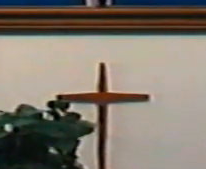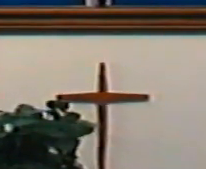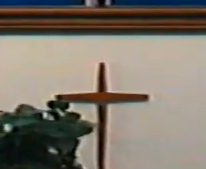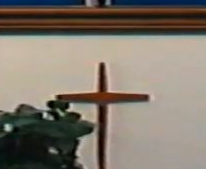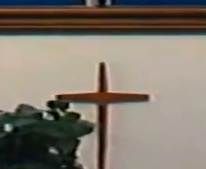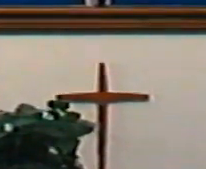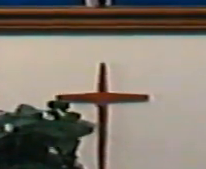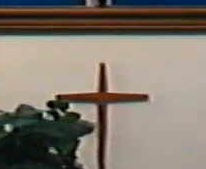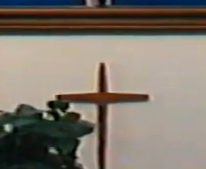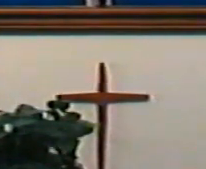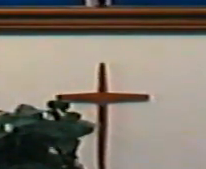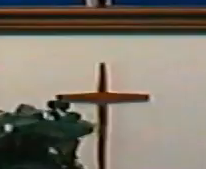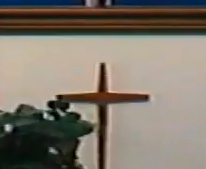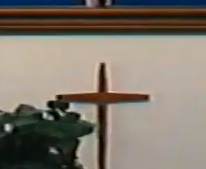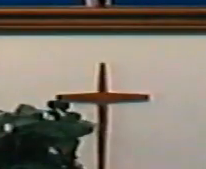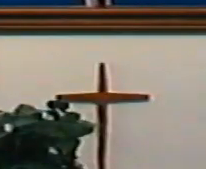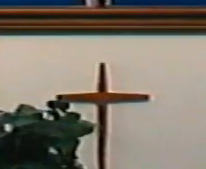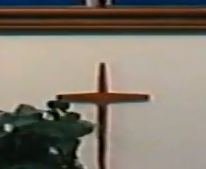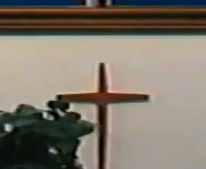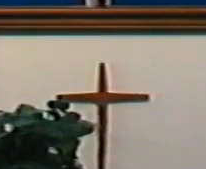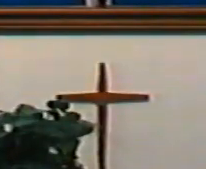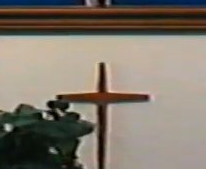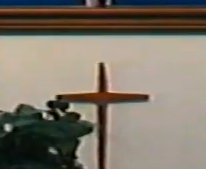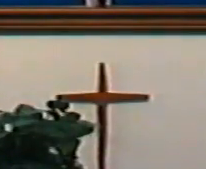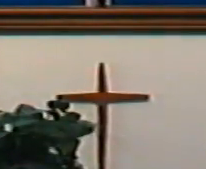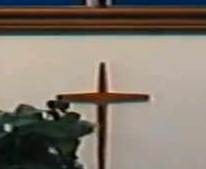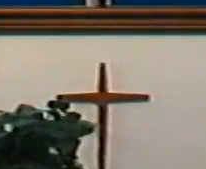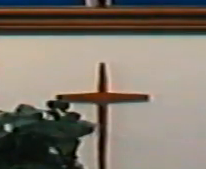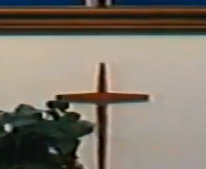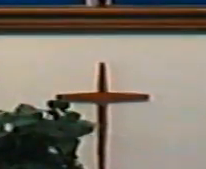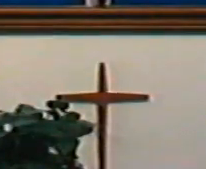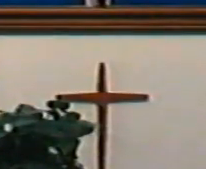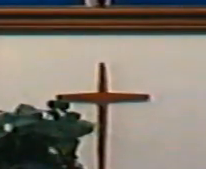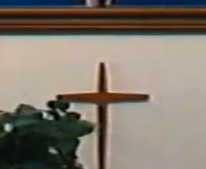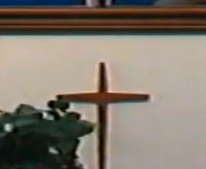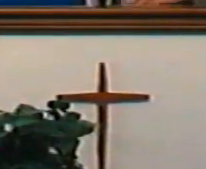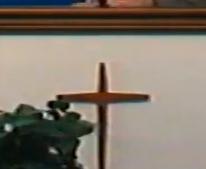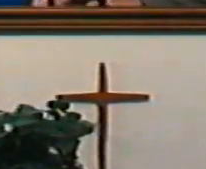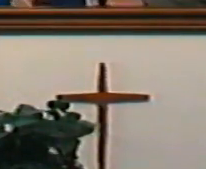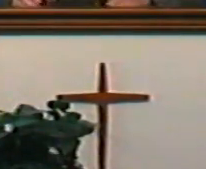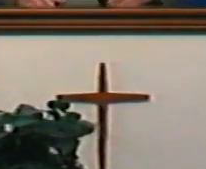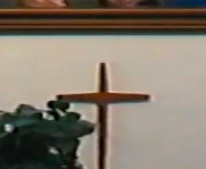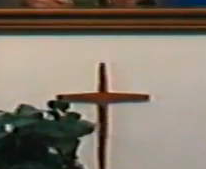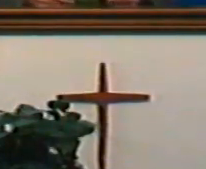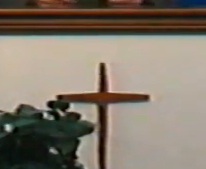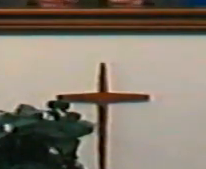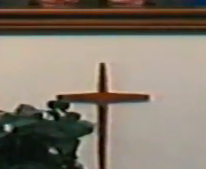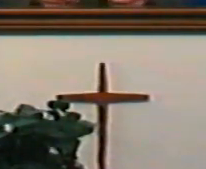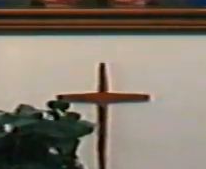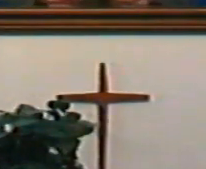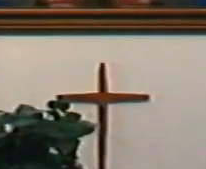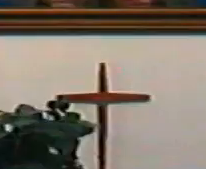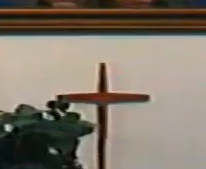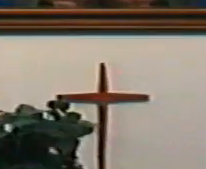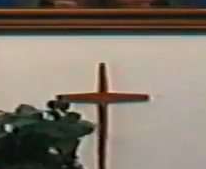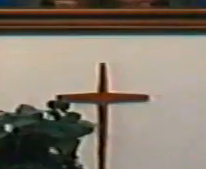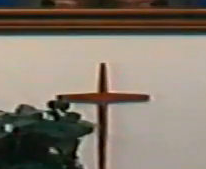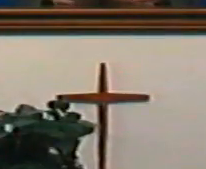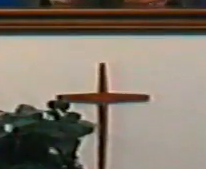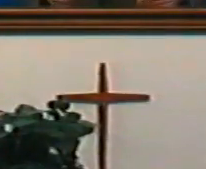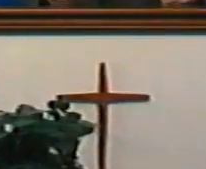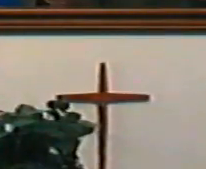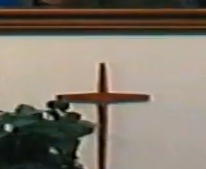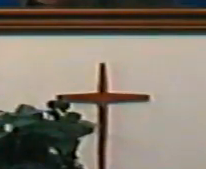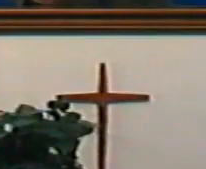and all the attachments that go with it. I have one other thing I need to do real quick. The preacher said, be sure and do this. We